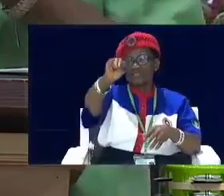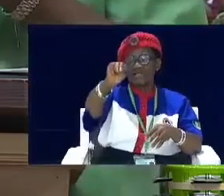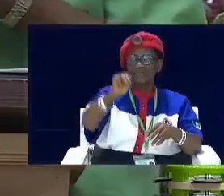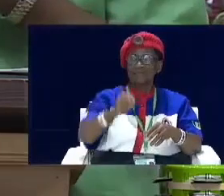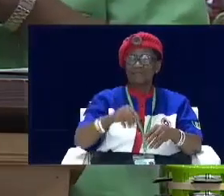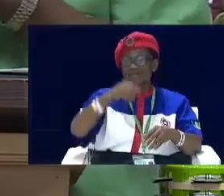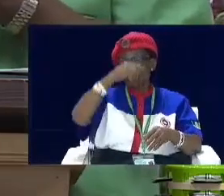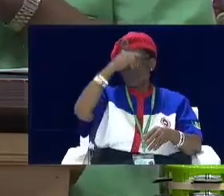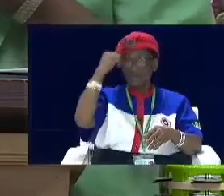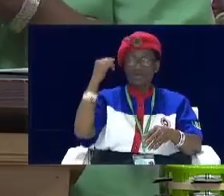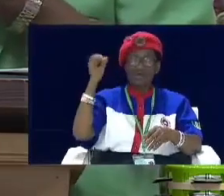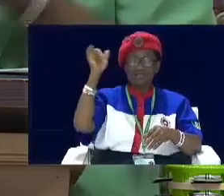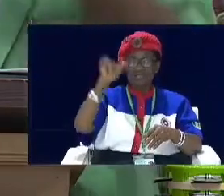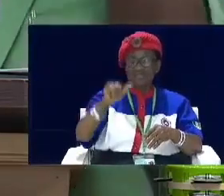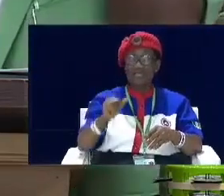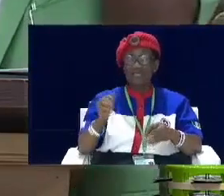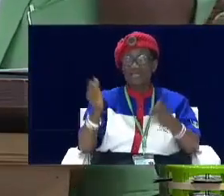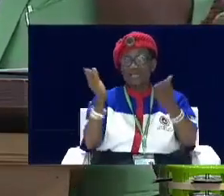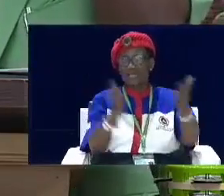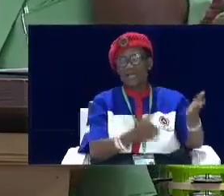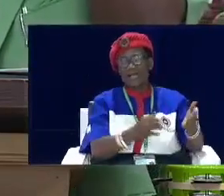Because they carry a power.